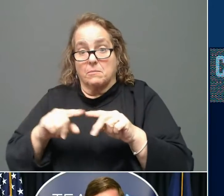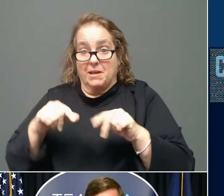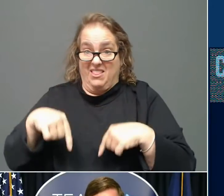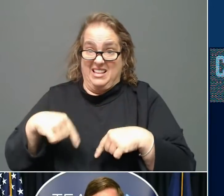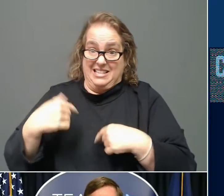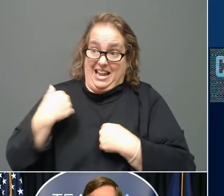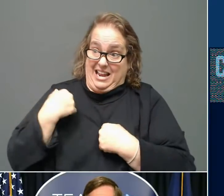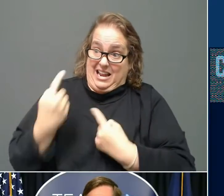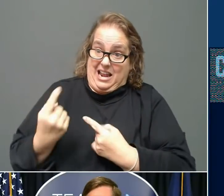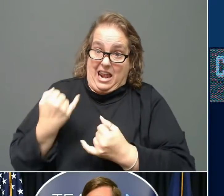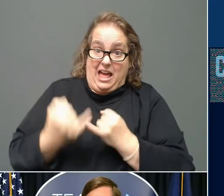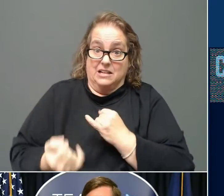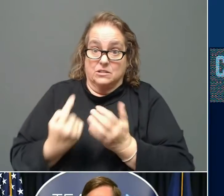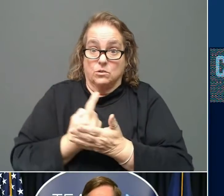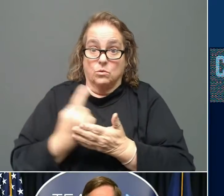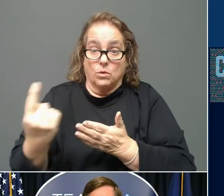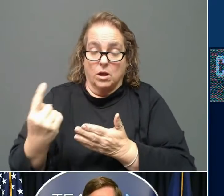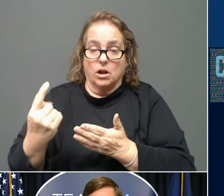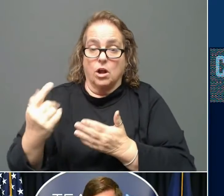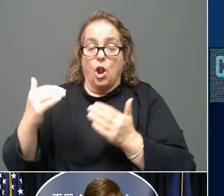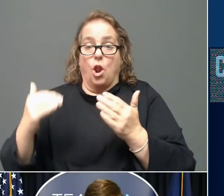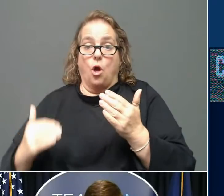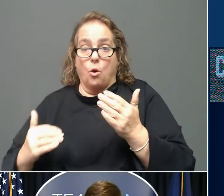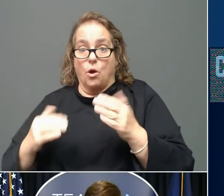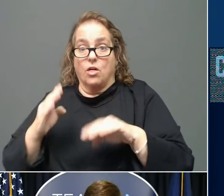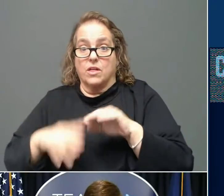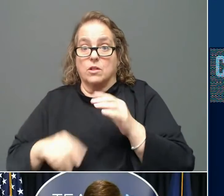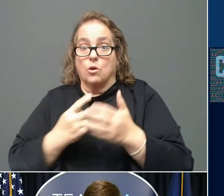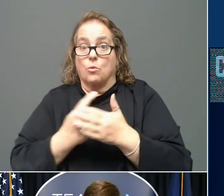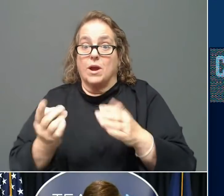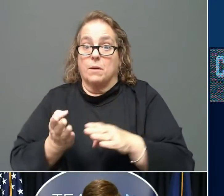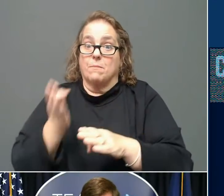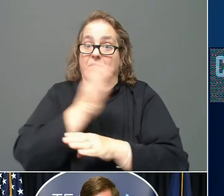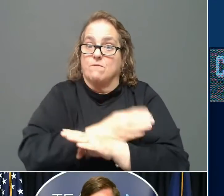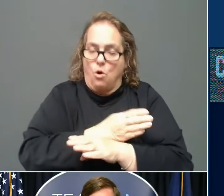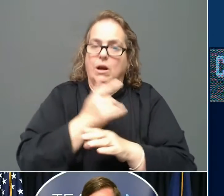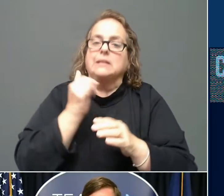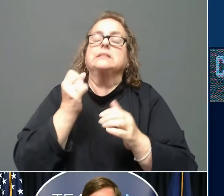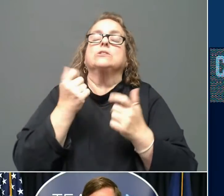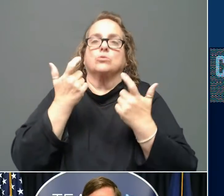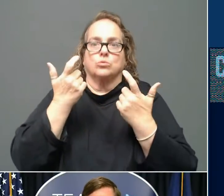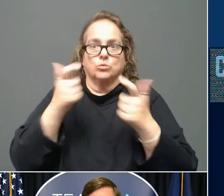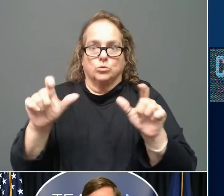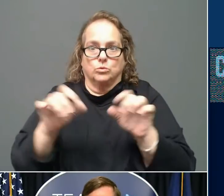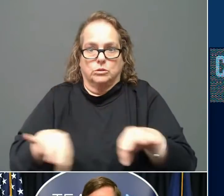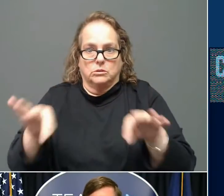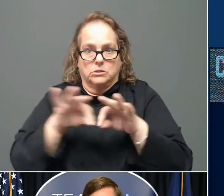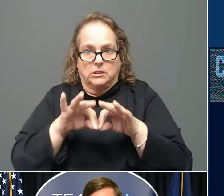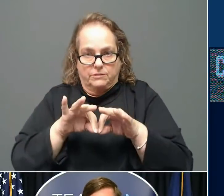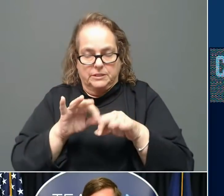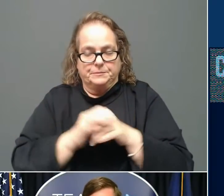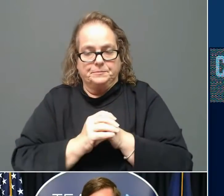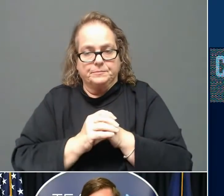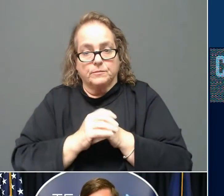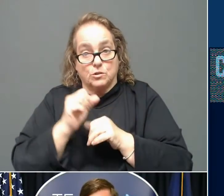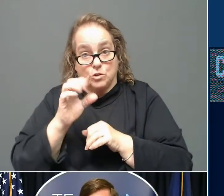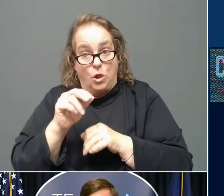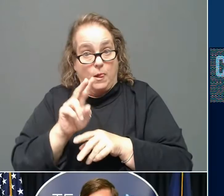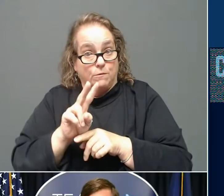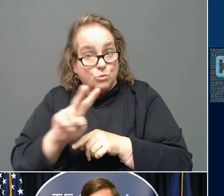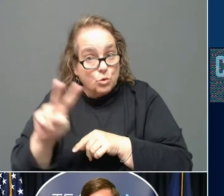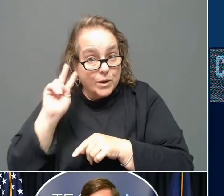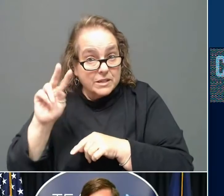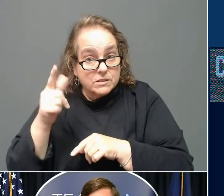week, being lower than the week before, is also hugely significant. So 2 weeks ago, so